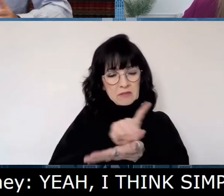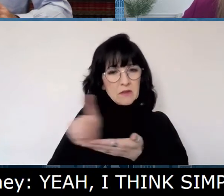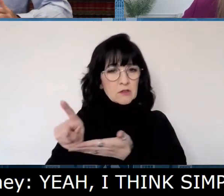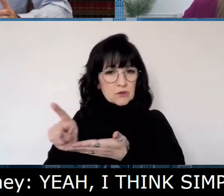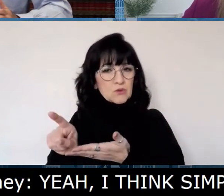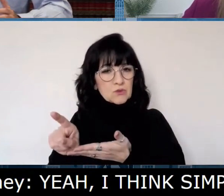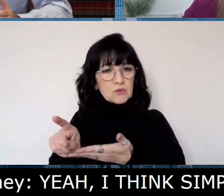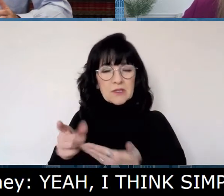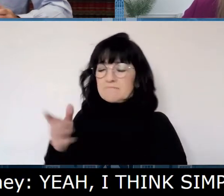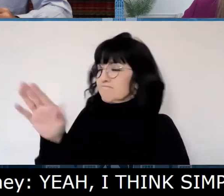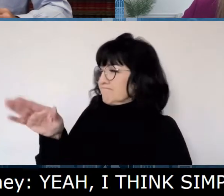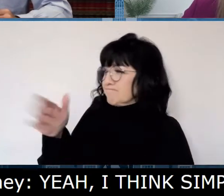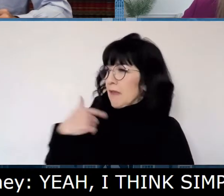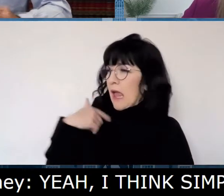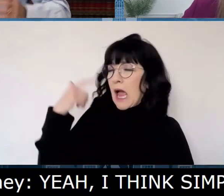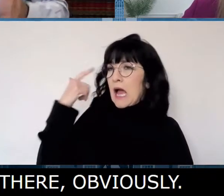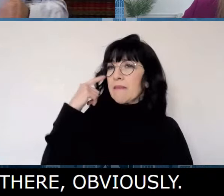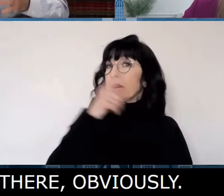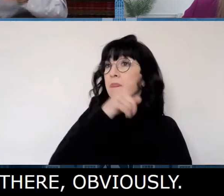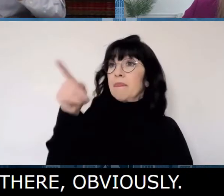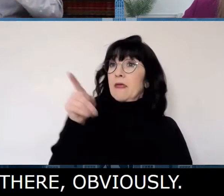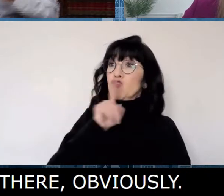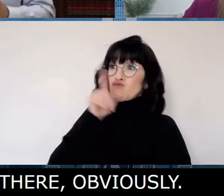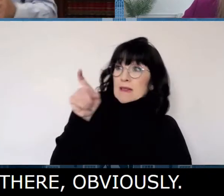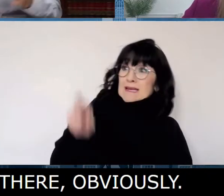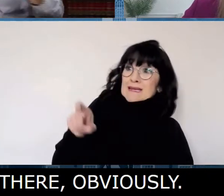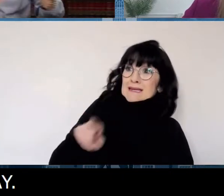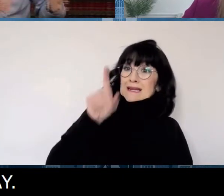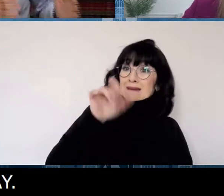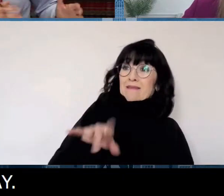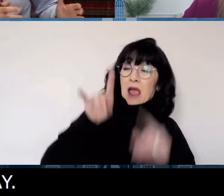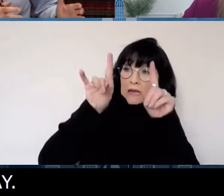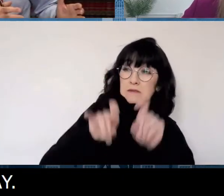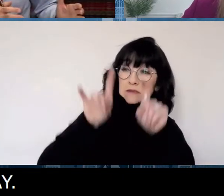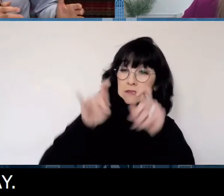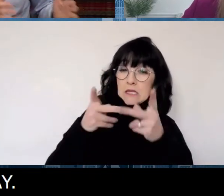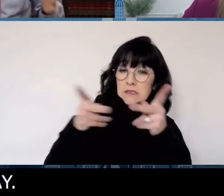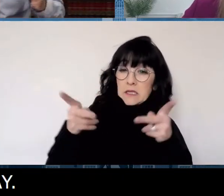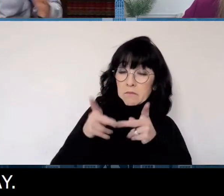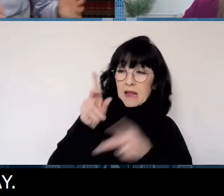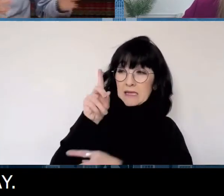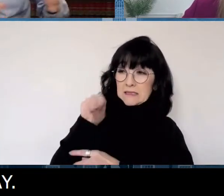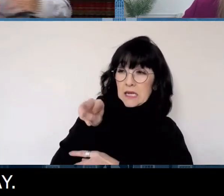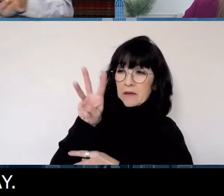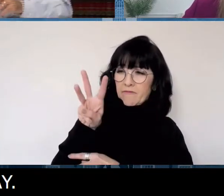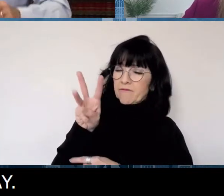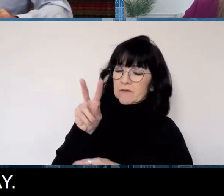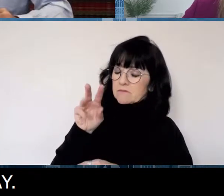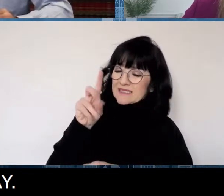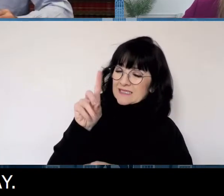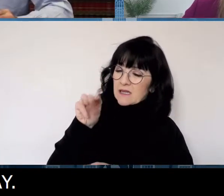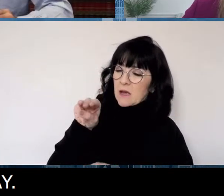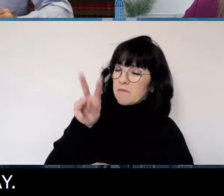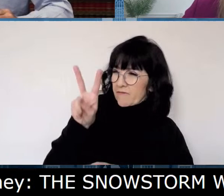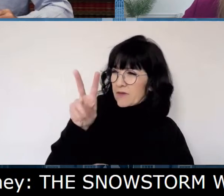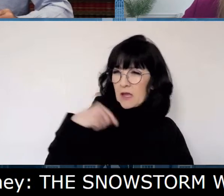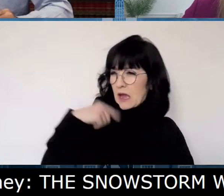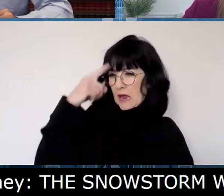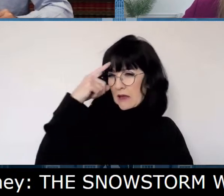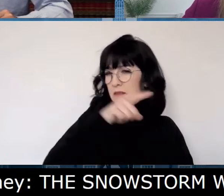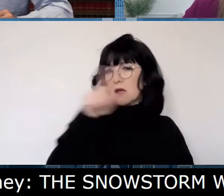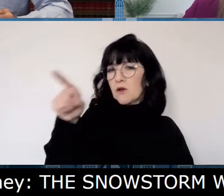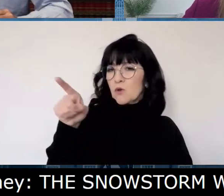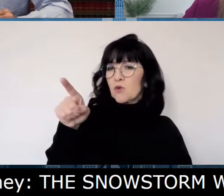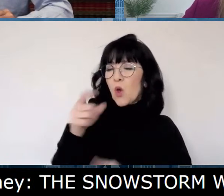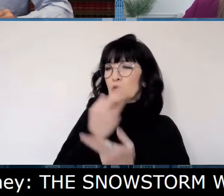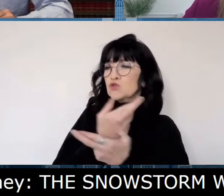snowstorm kind of, going to set the table. That combined with the reduced demand, just felt like, those resources